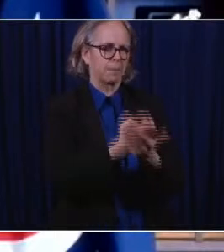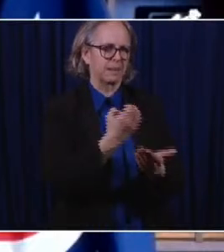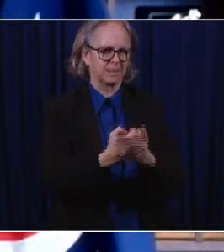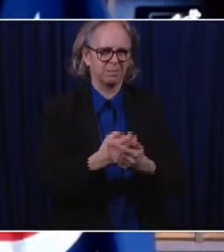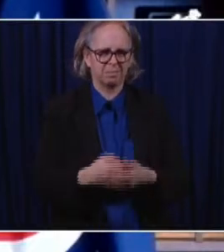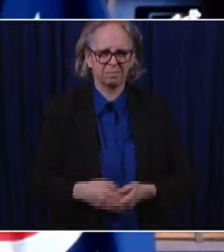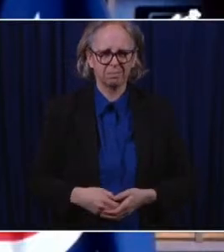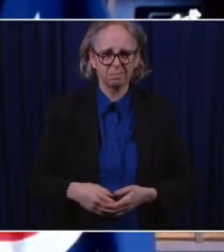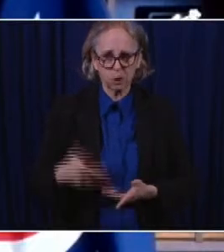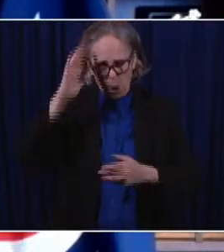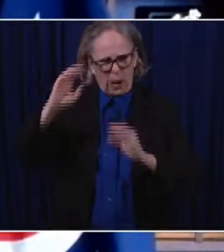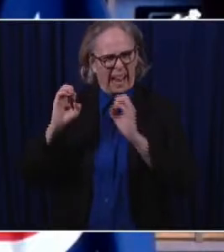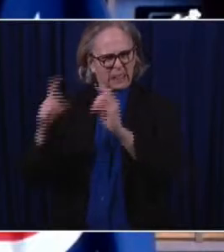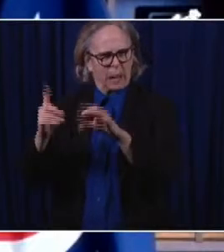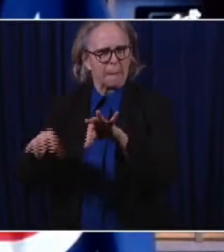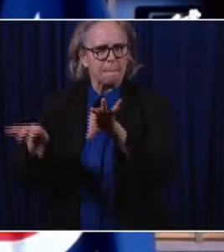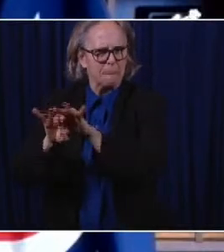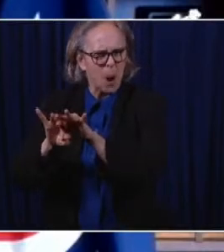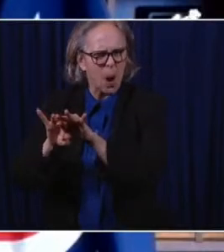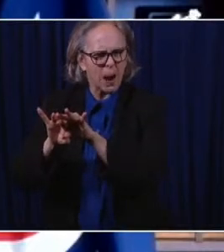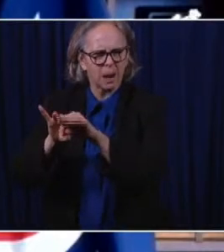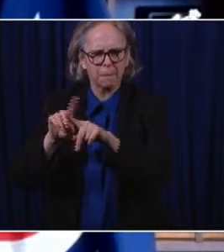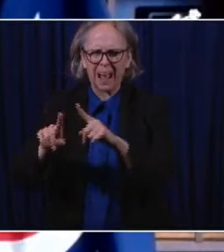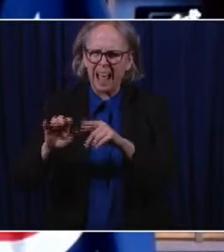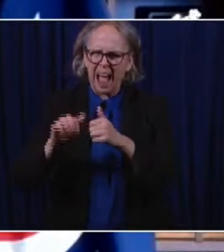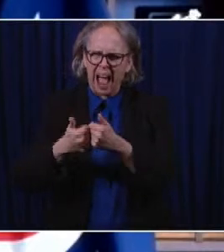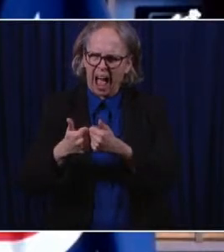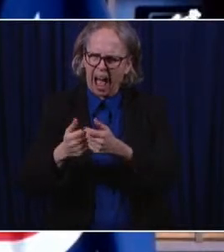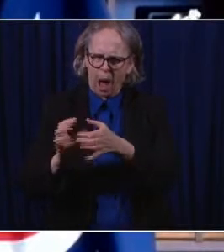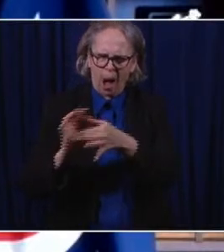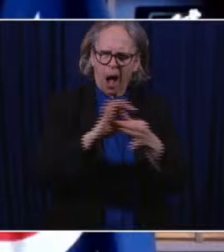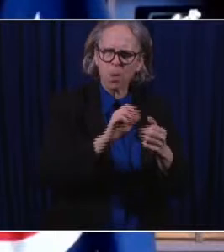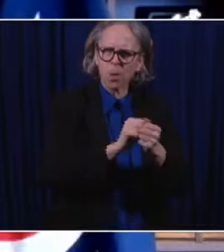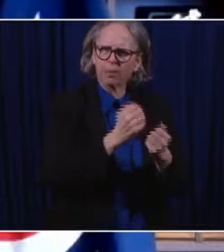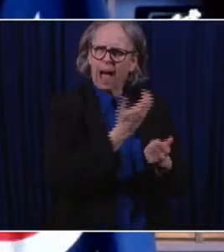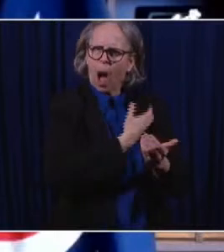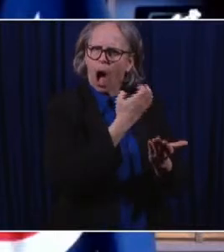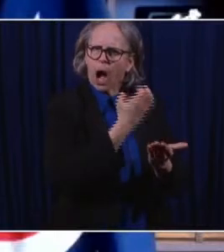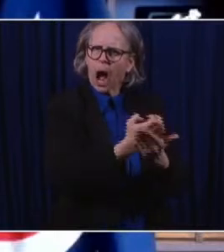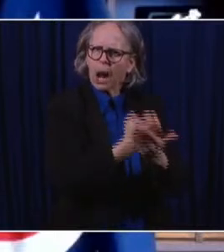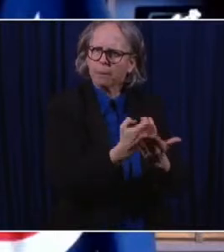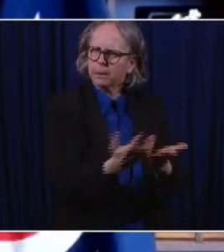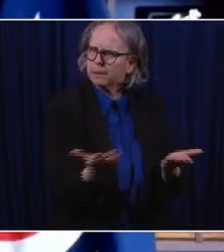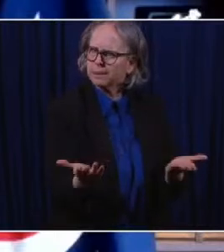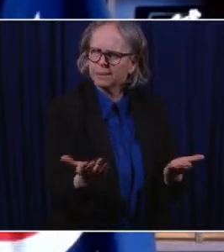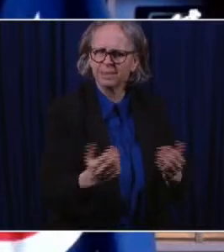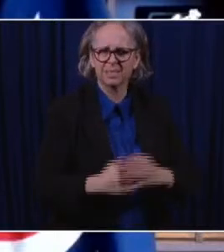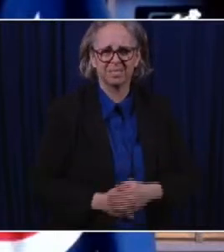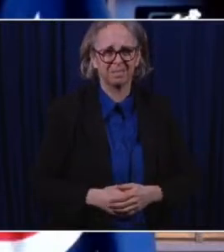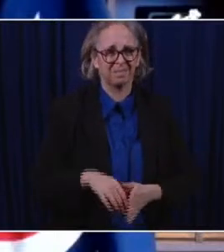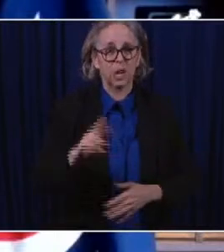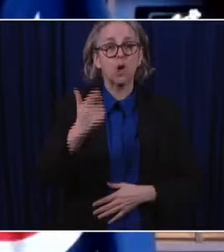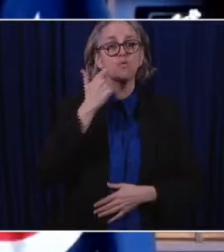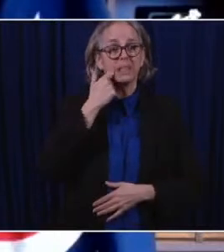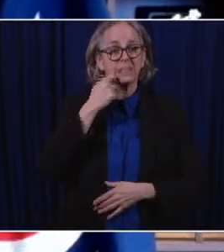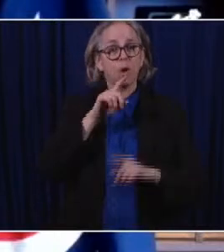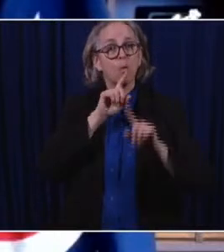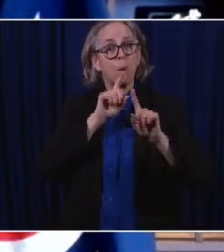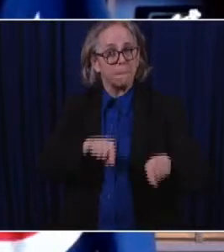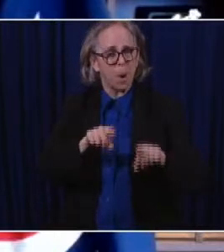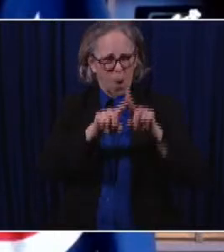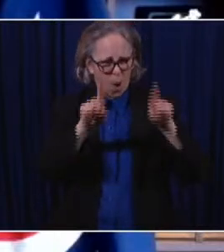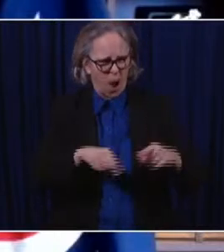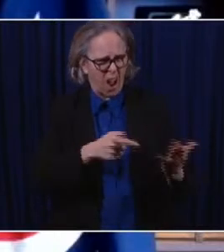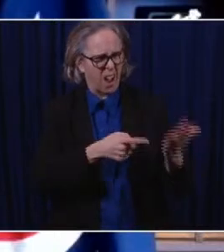of these initiatives. There was a report that was issued recently. There was an article written about it